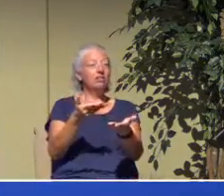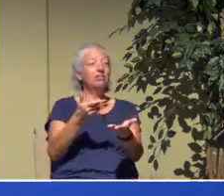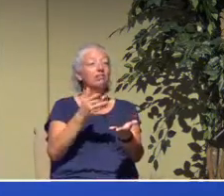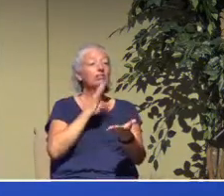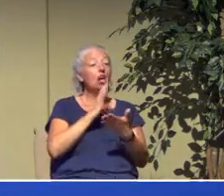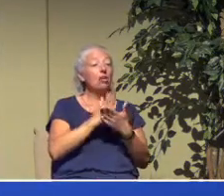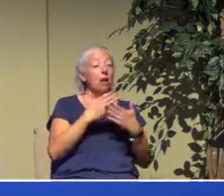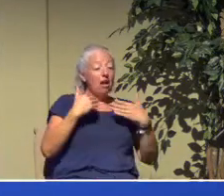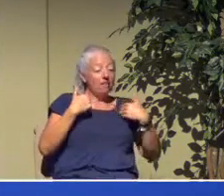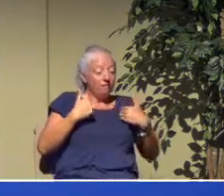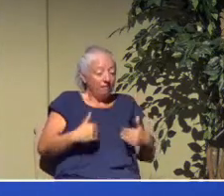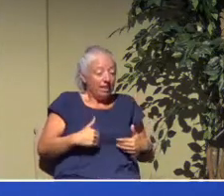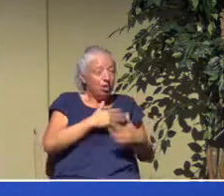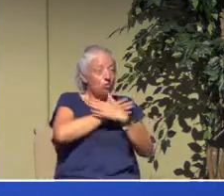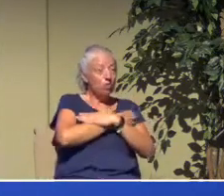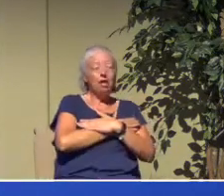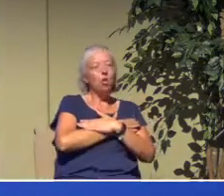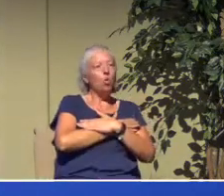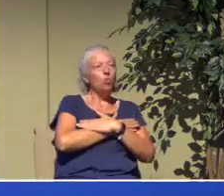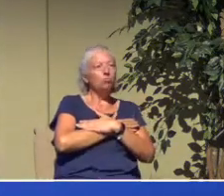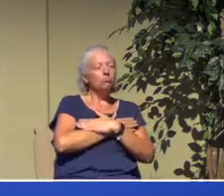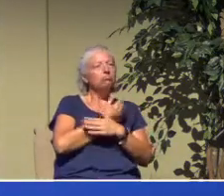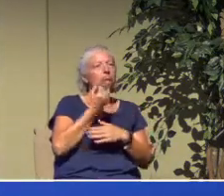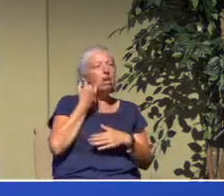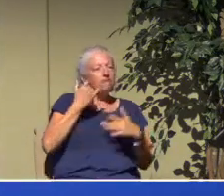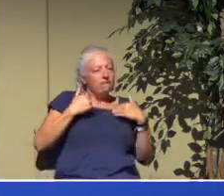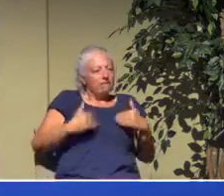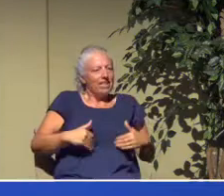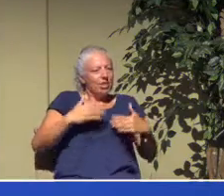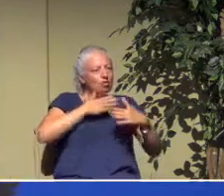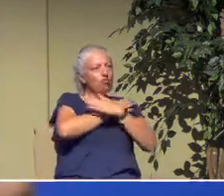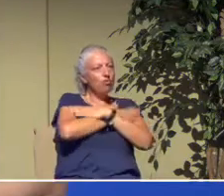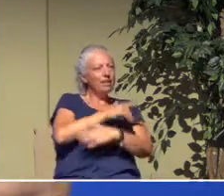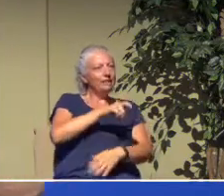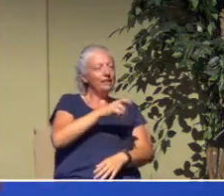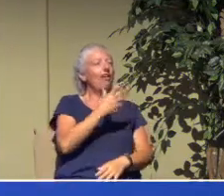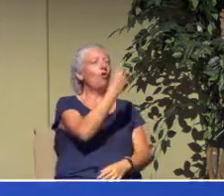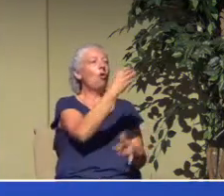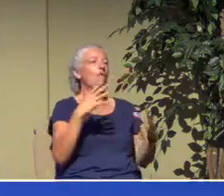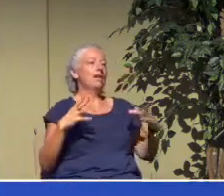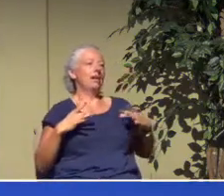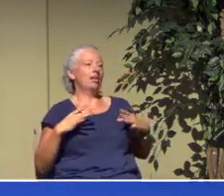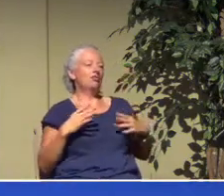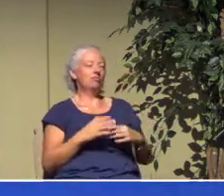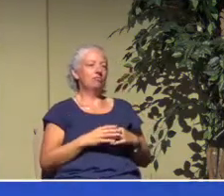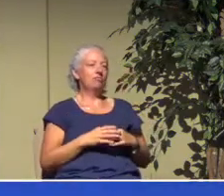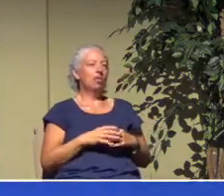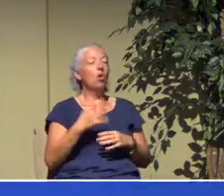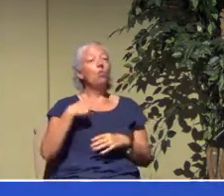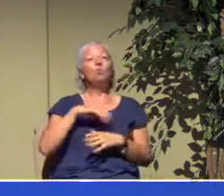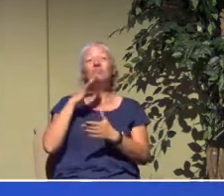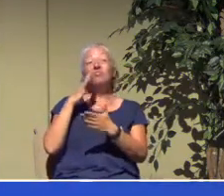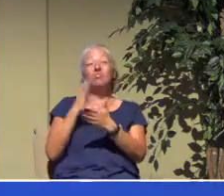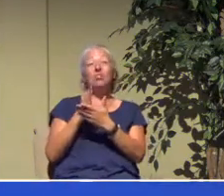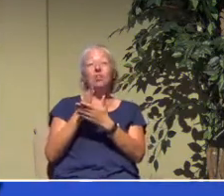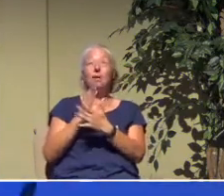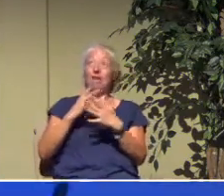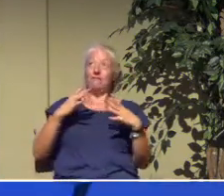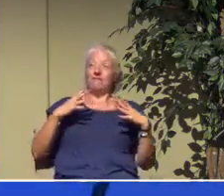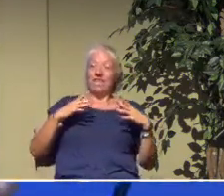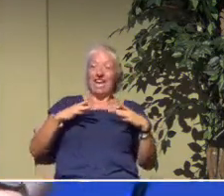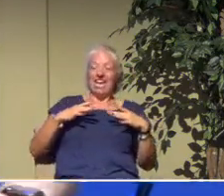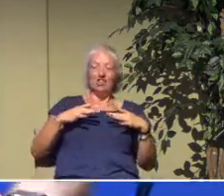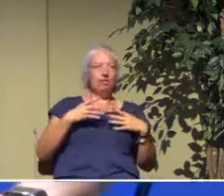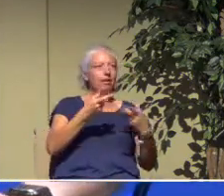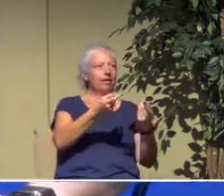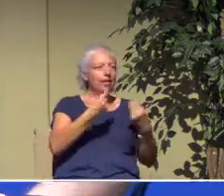rest. If you want physical rest, we go on a vacation. But we're talking about something different. We're talking about what a vacation cannot